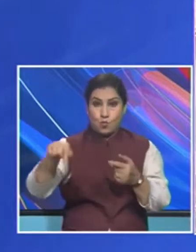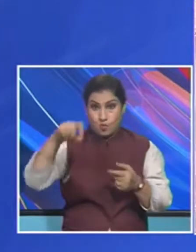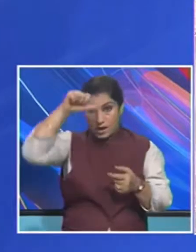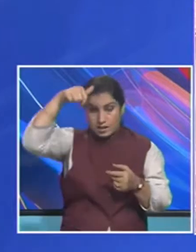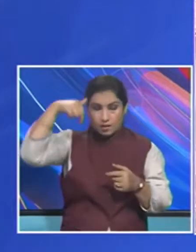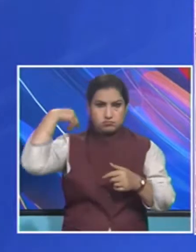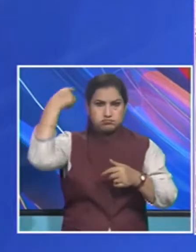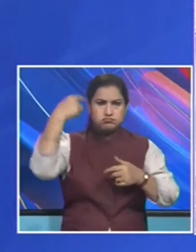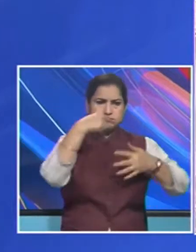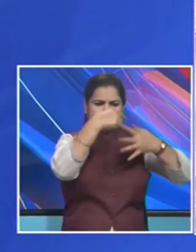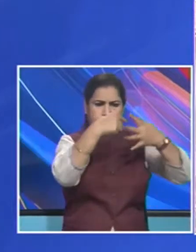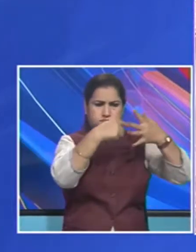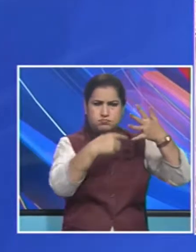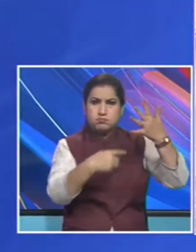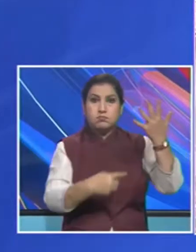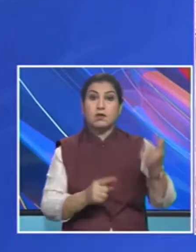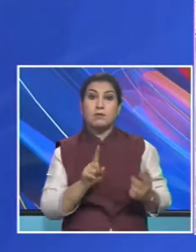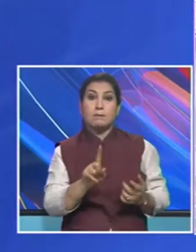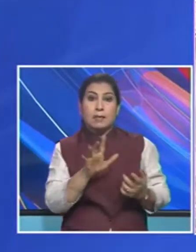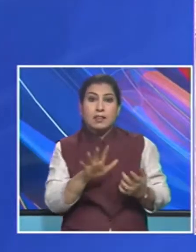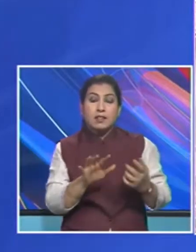15th President.